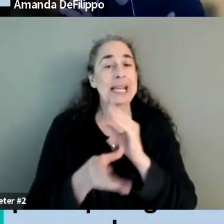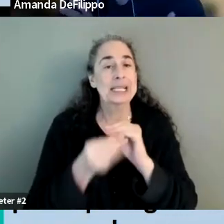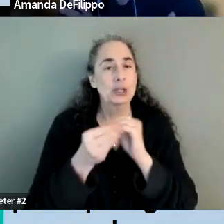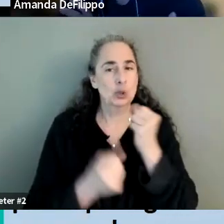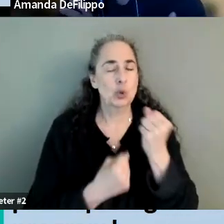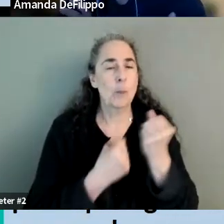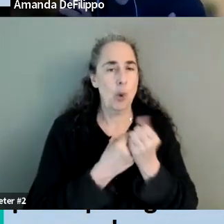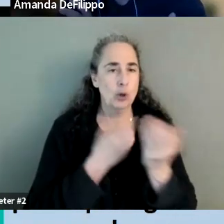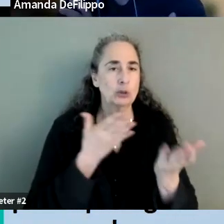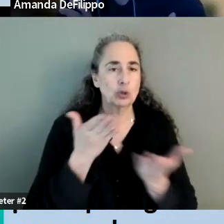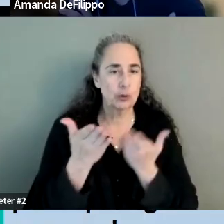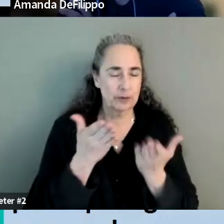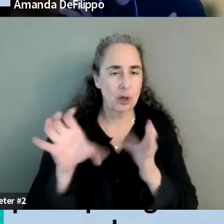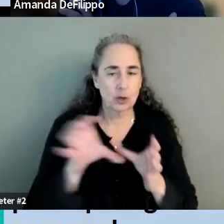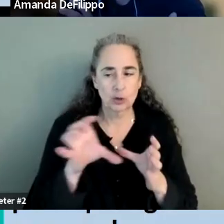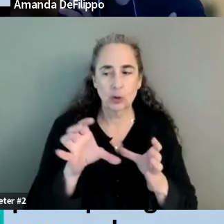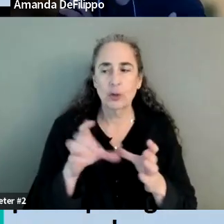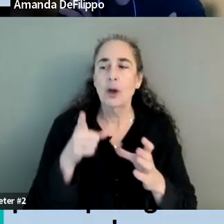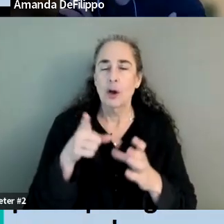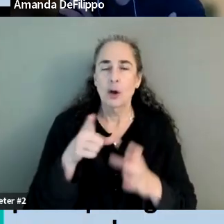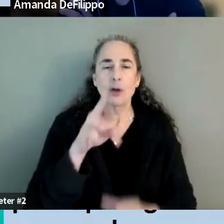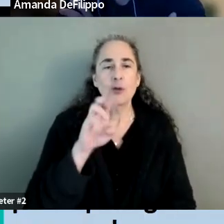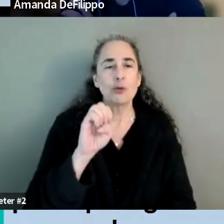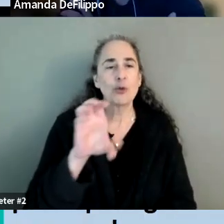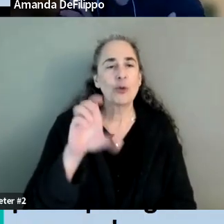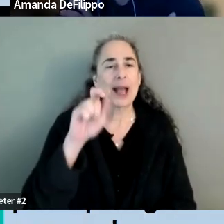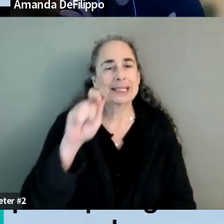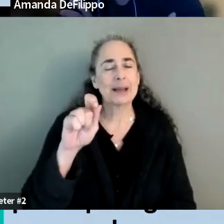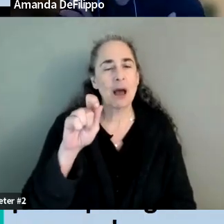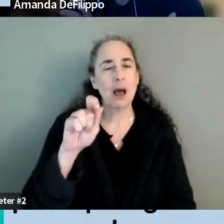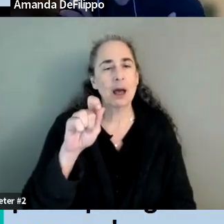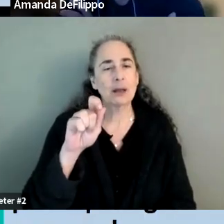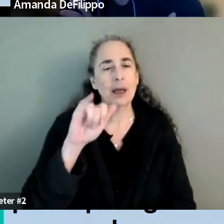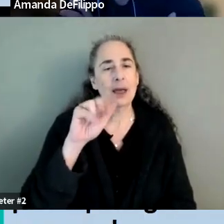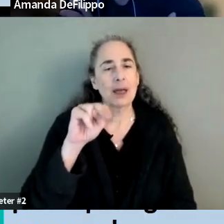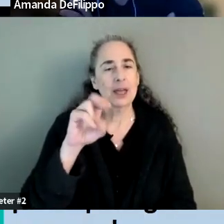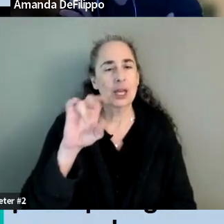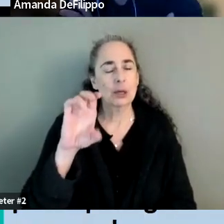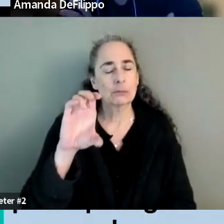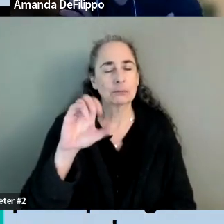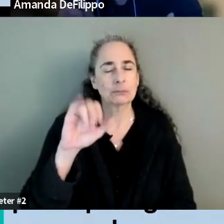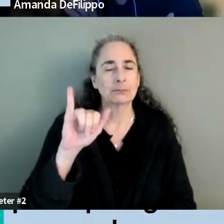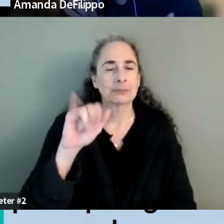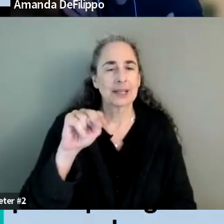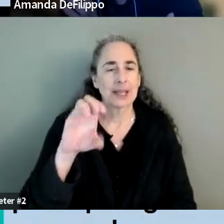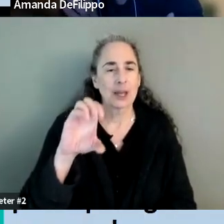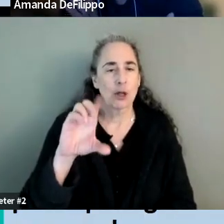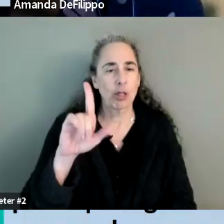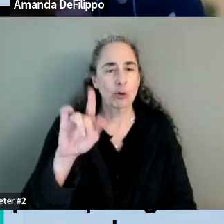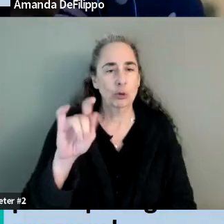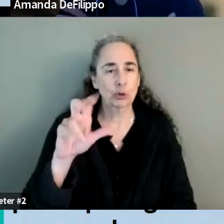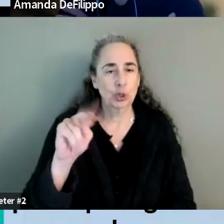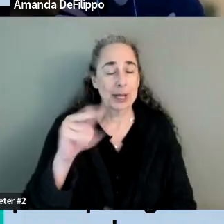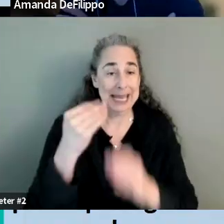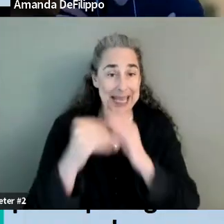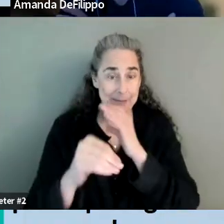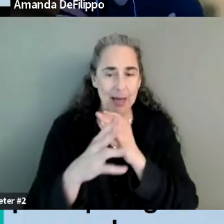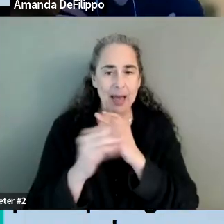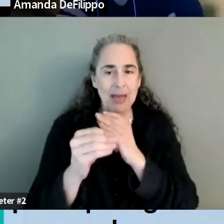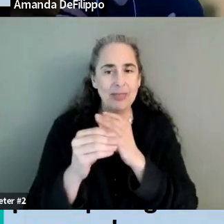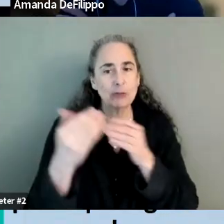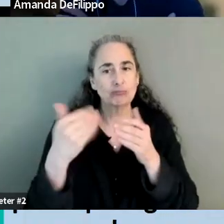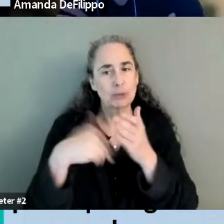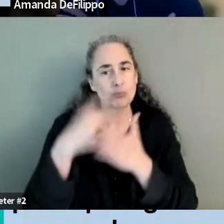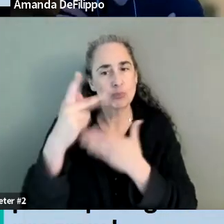support services, you do that through that rec.inclusion email box. And then we get you in the program and you